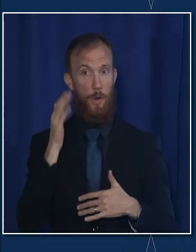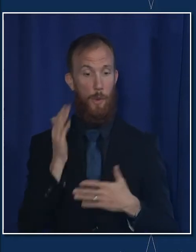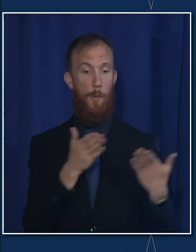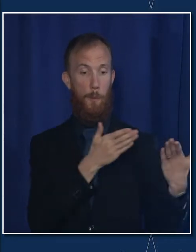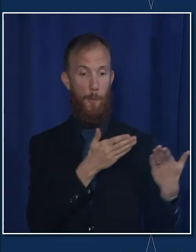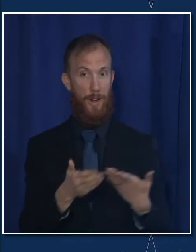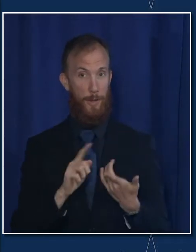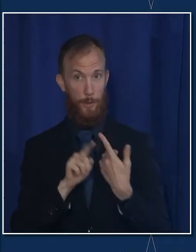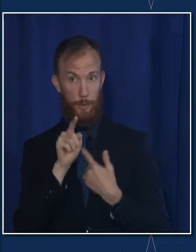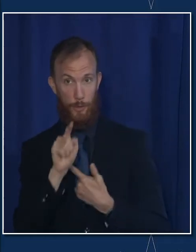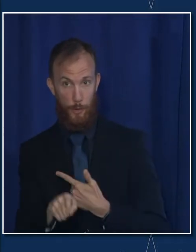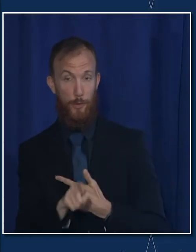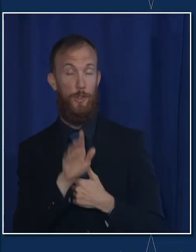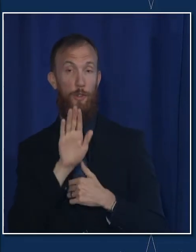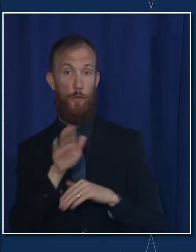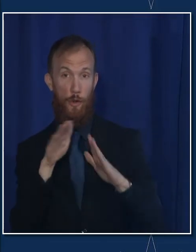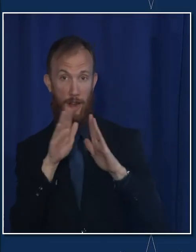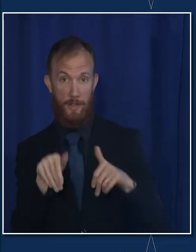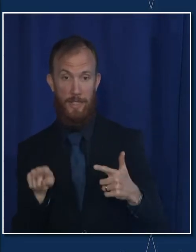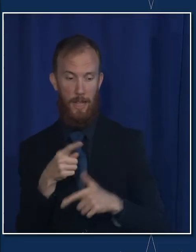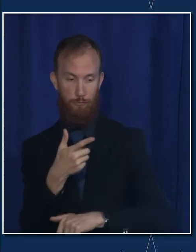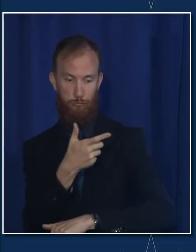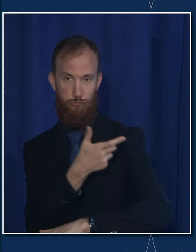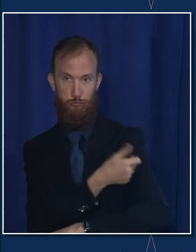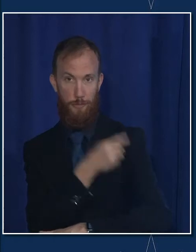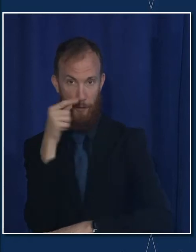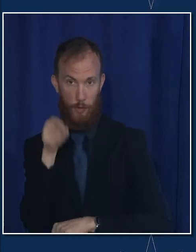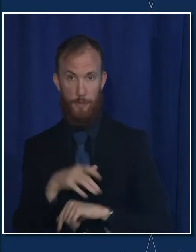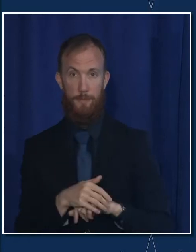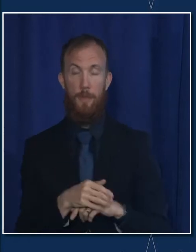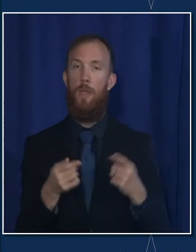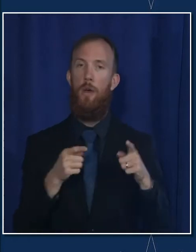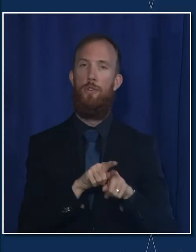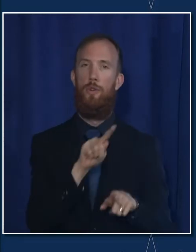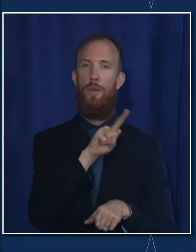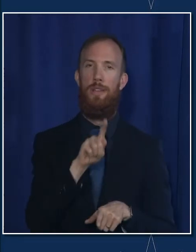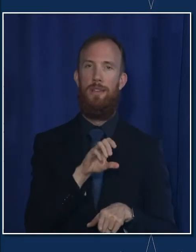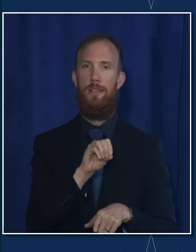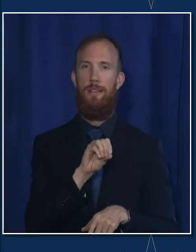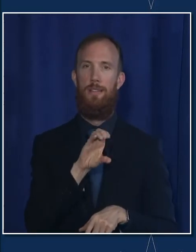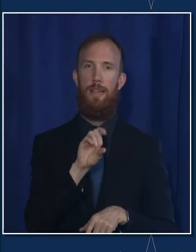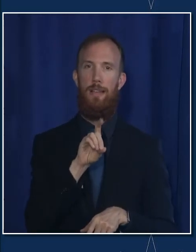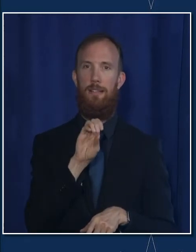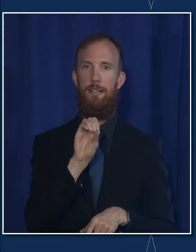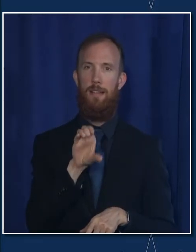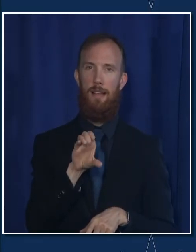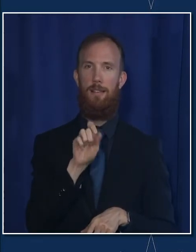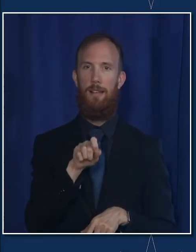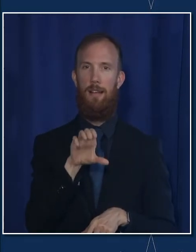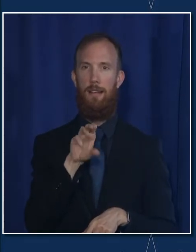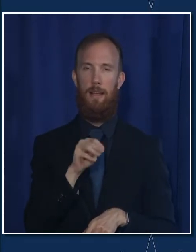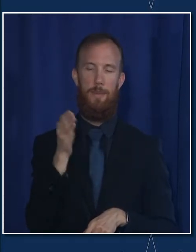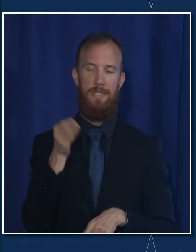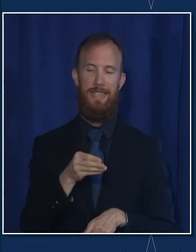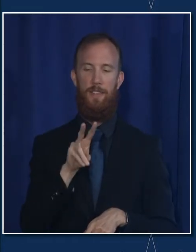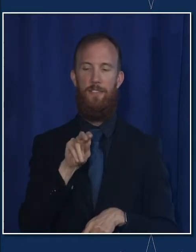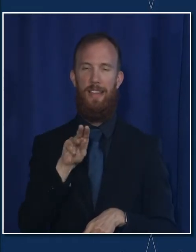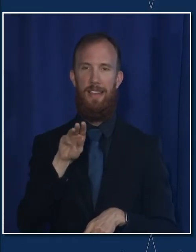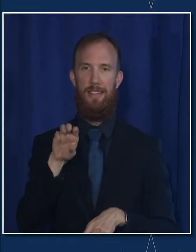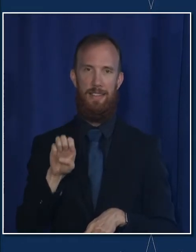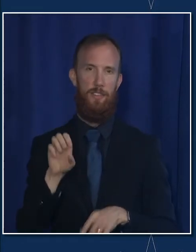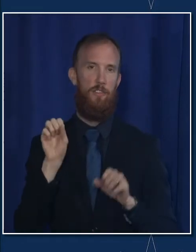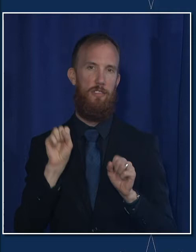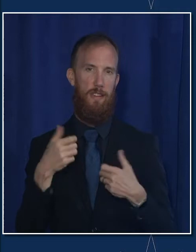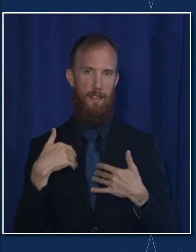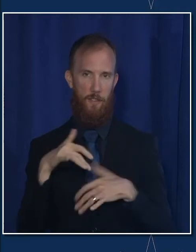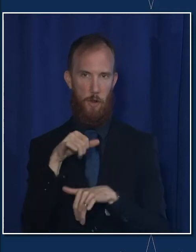And then finally, ZocDoc.com/vaccine is where you can make an appointment at a healthcare provider near your home. We also continue to have lots